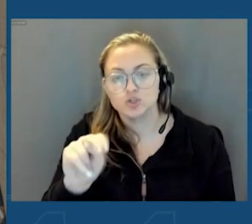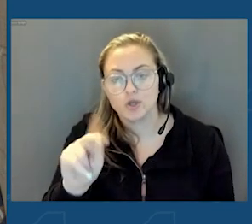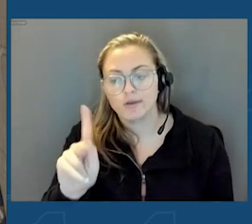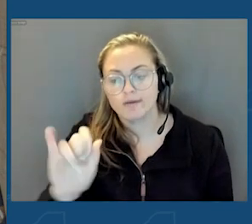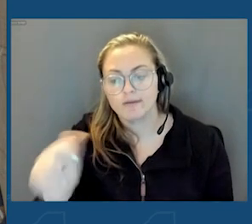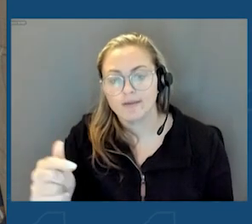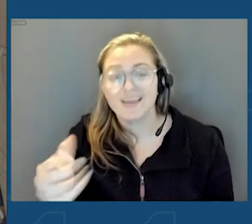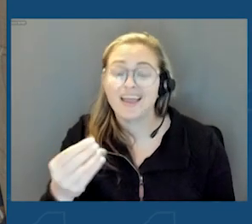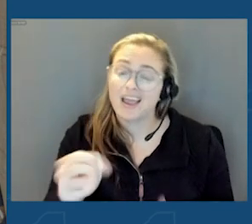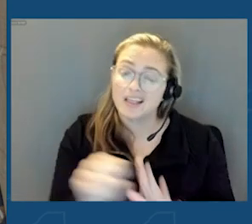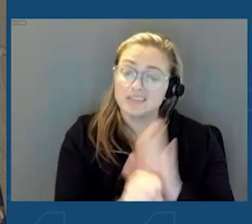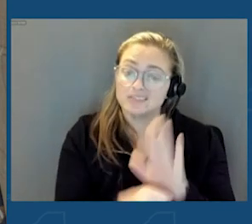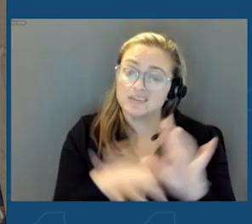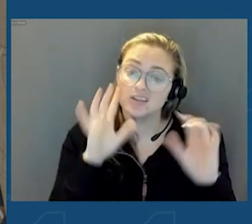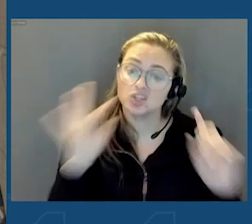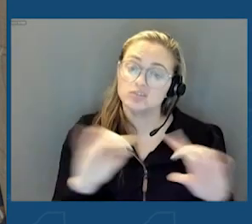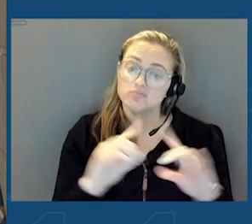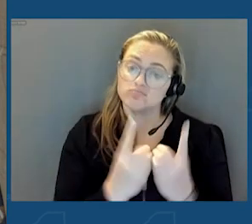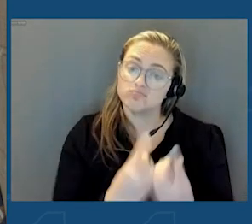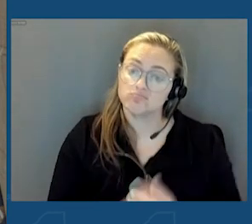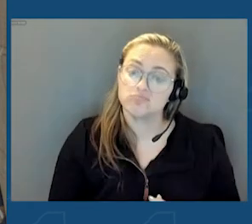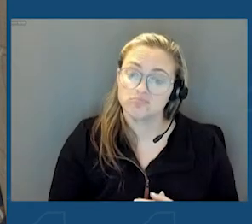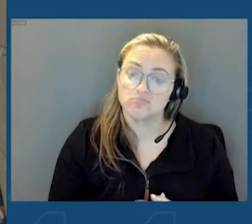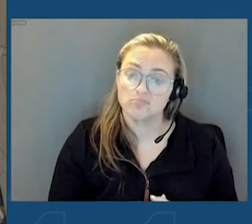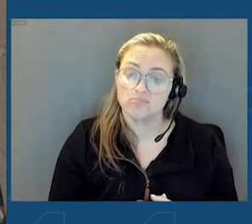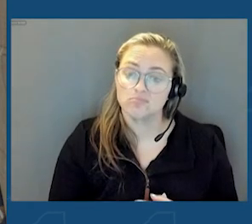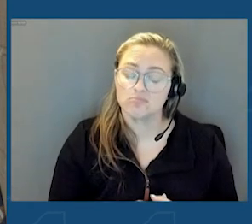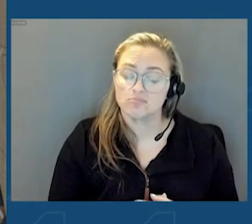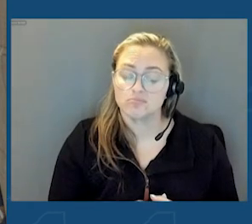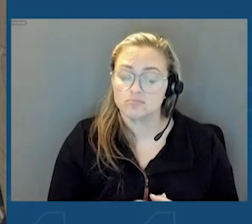State Education Department, which